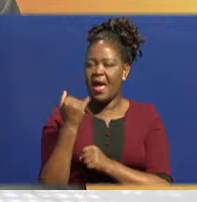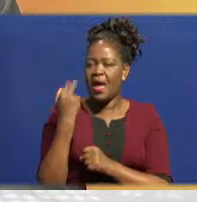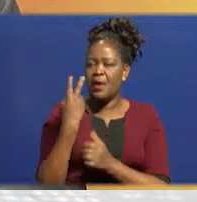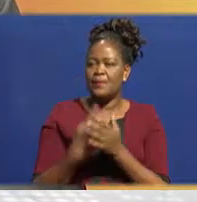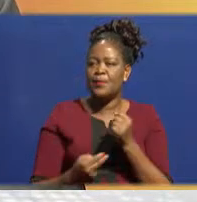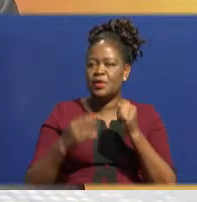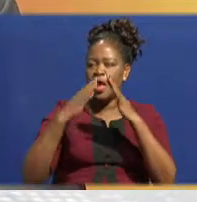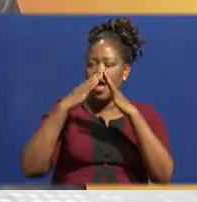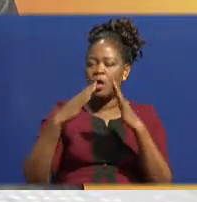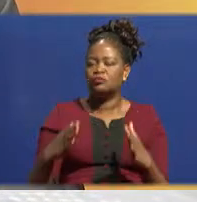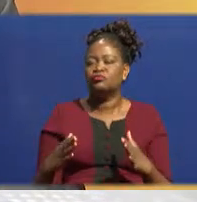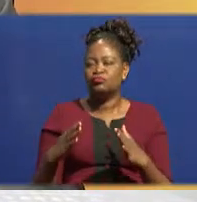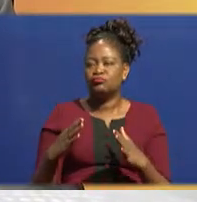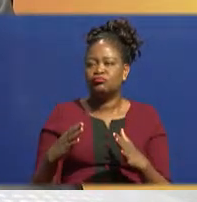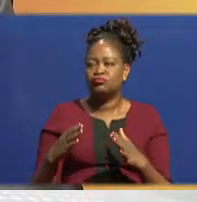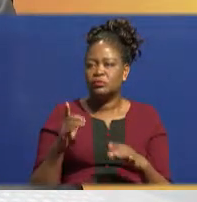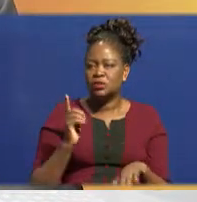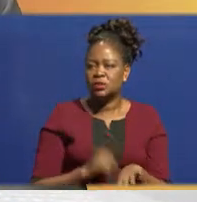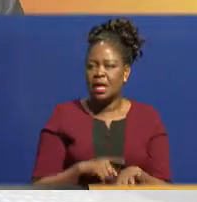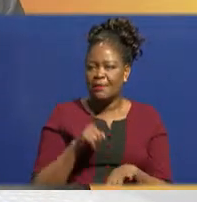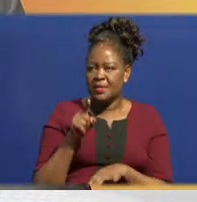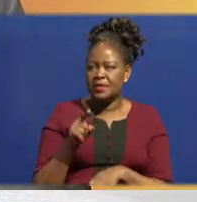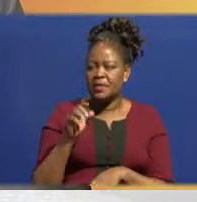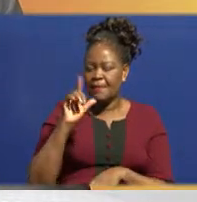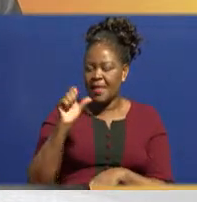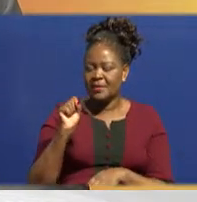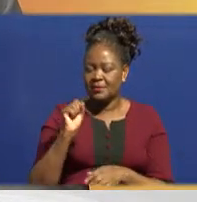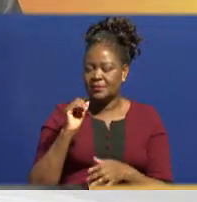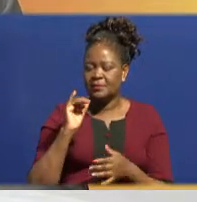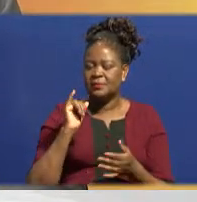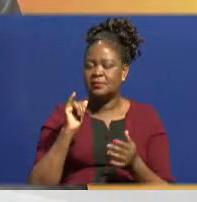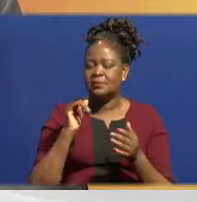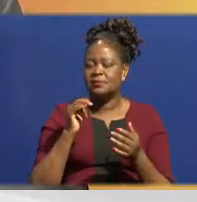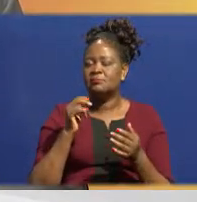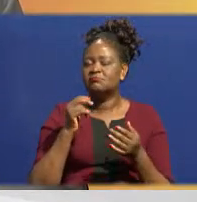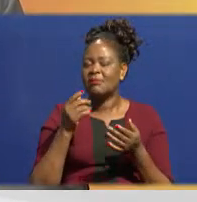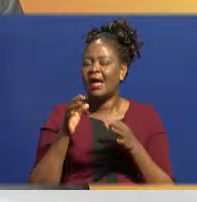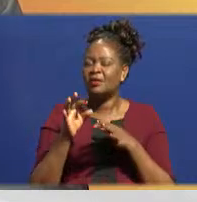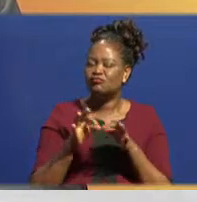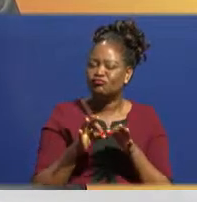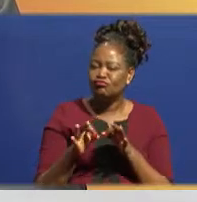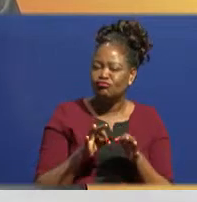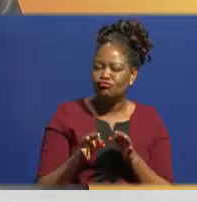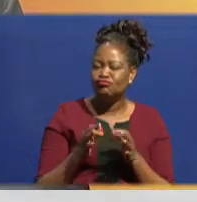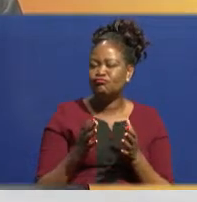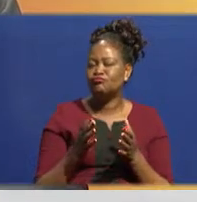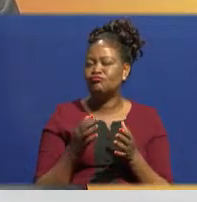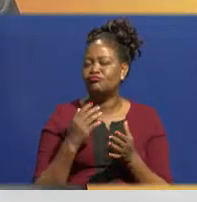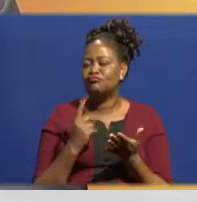Once these bills are in place, they will describe the manner in which